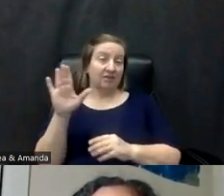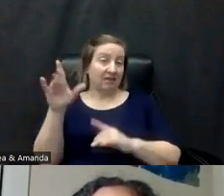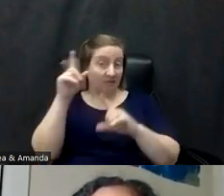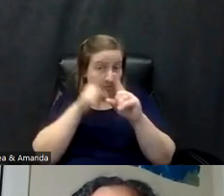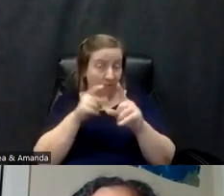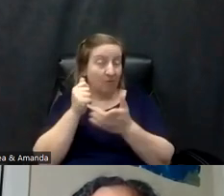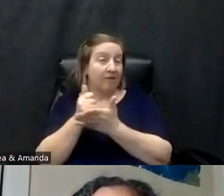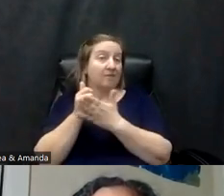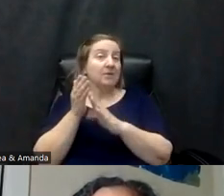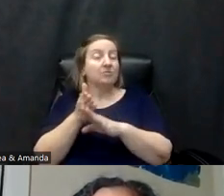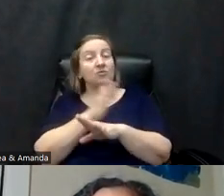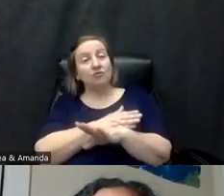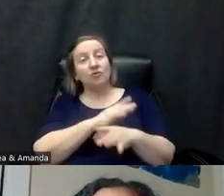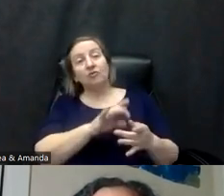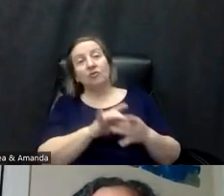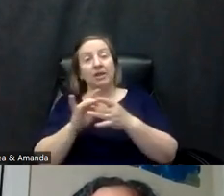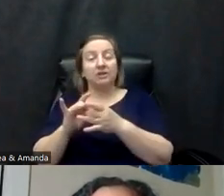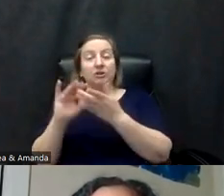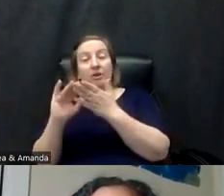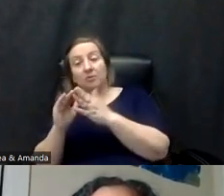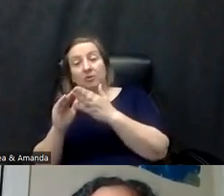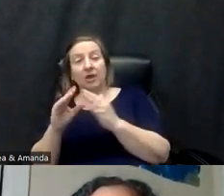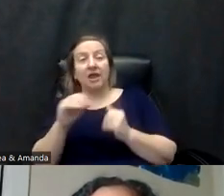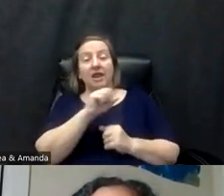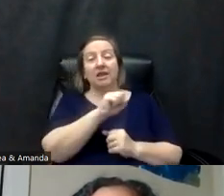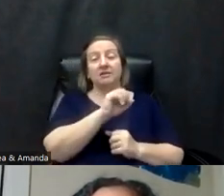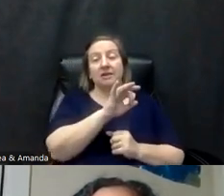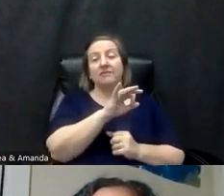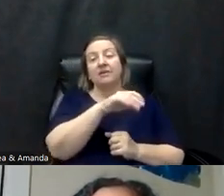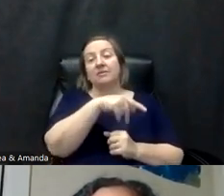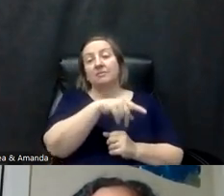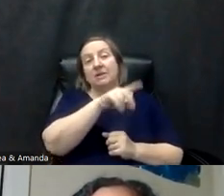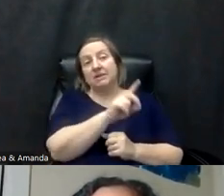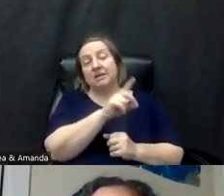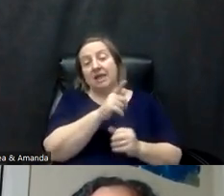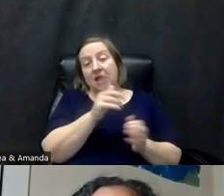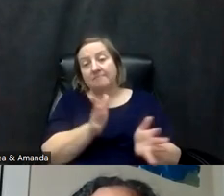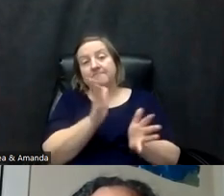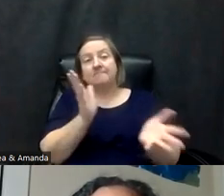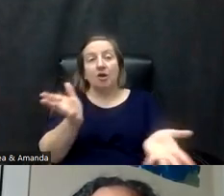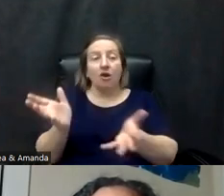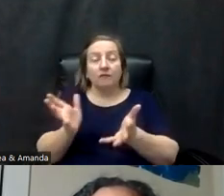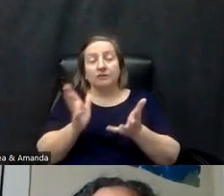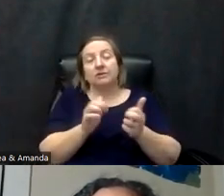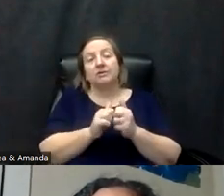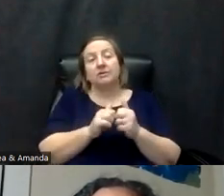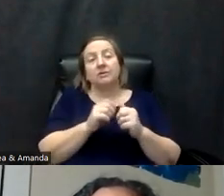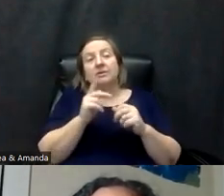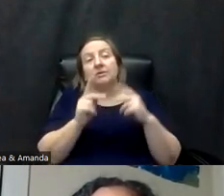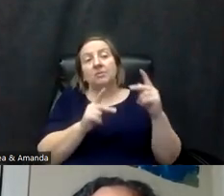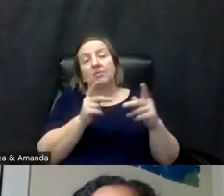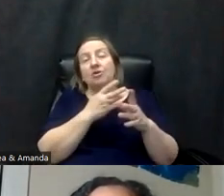help improve the relationship between the community and SFPD. They foster conversations where the parties are free